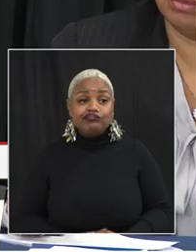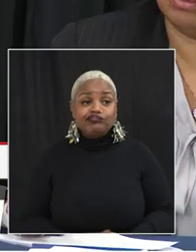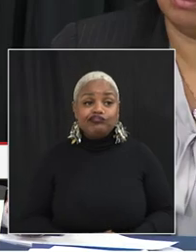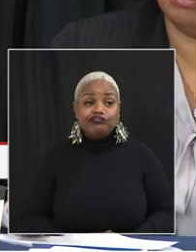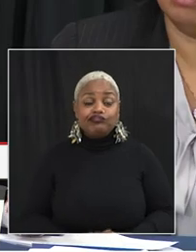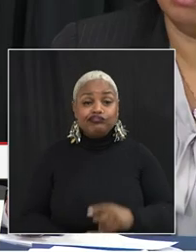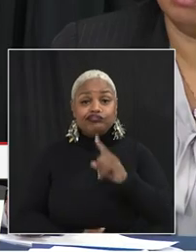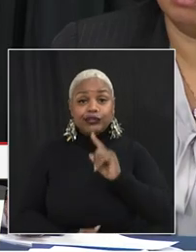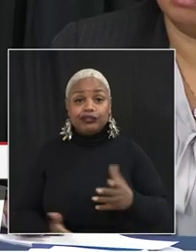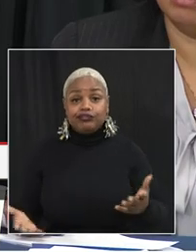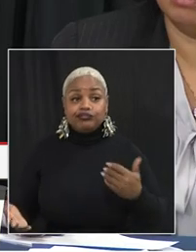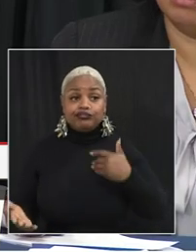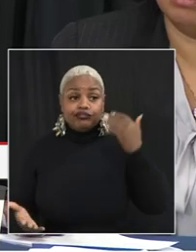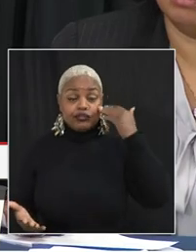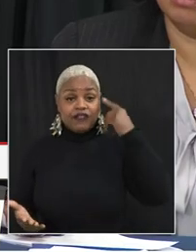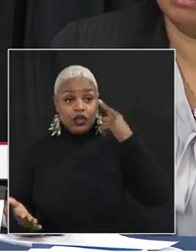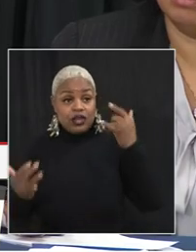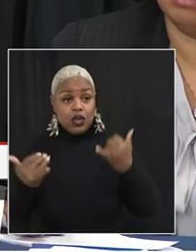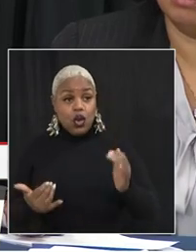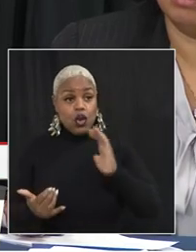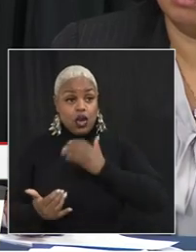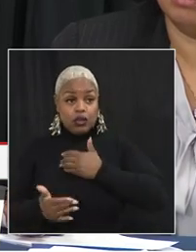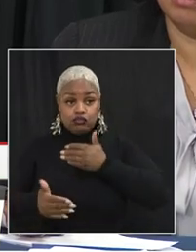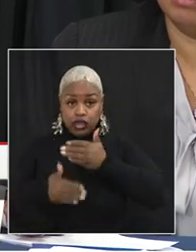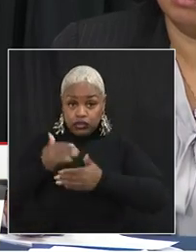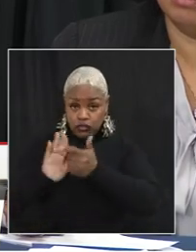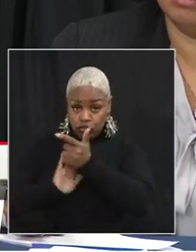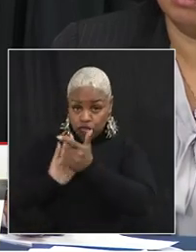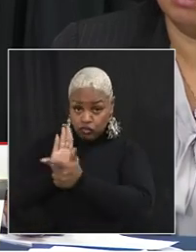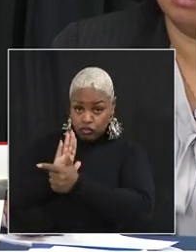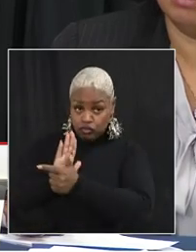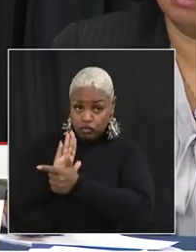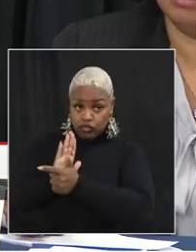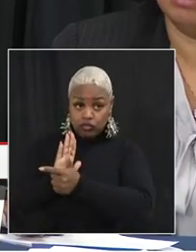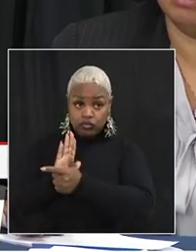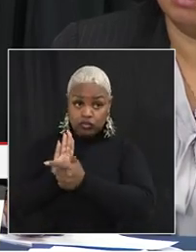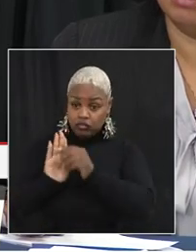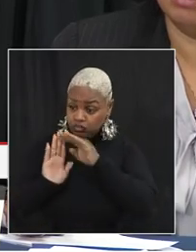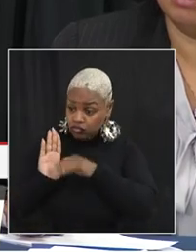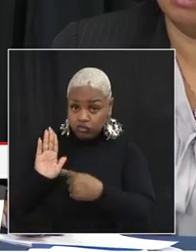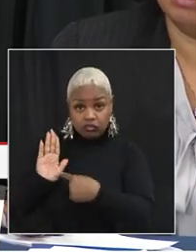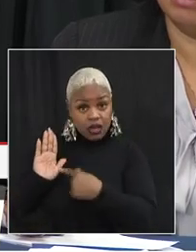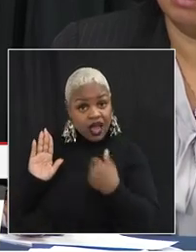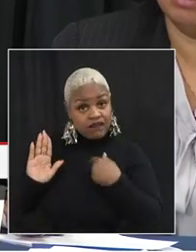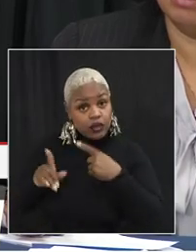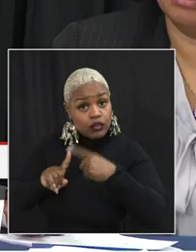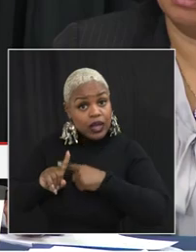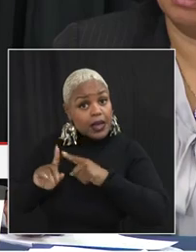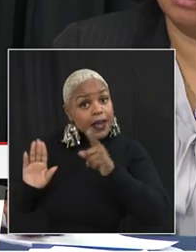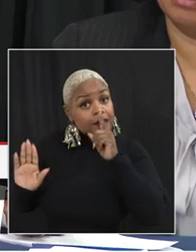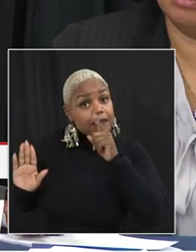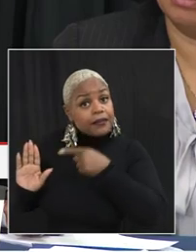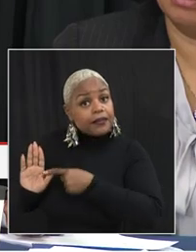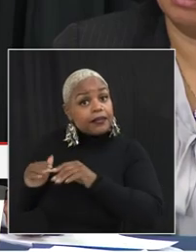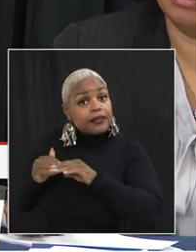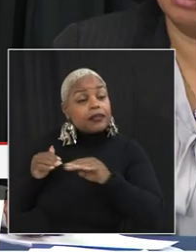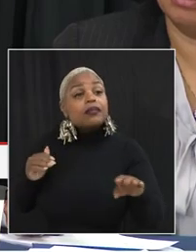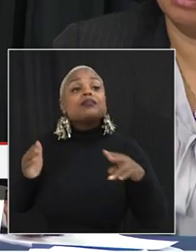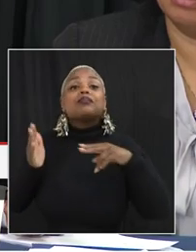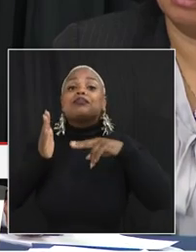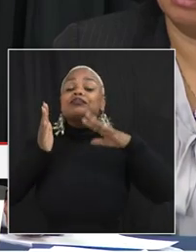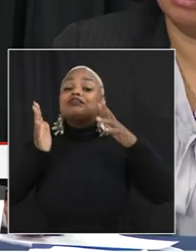pending legislation, but there are frequently measures at the council that prevent landlords